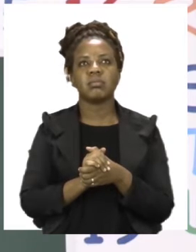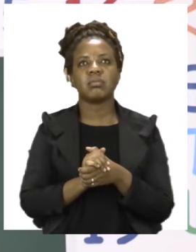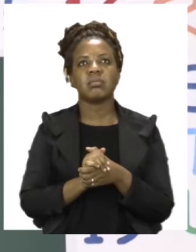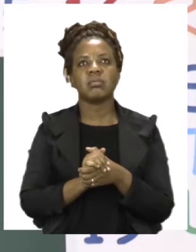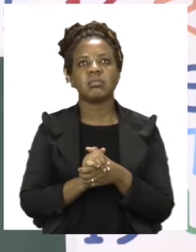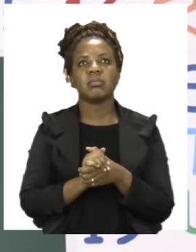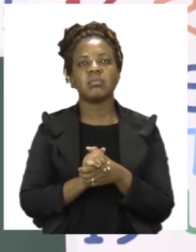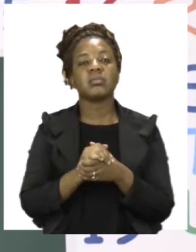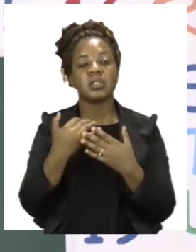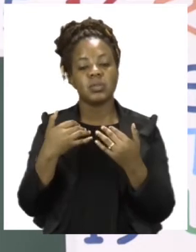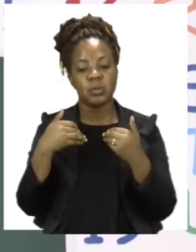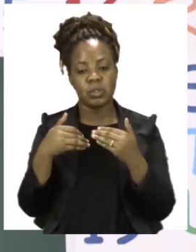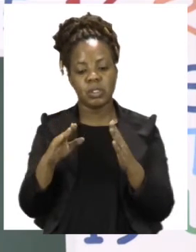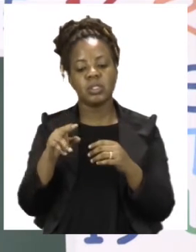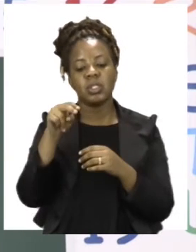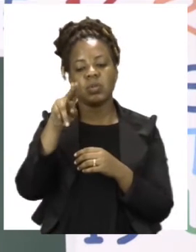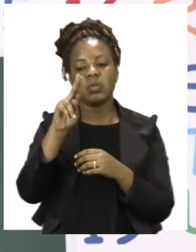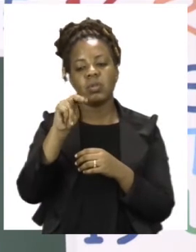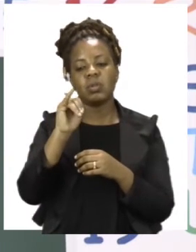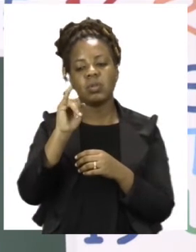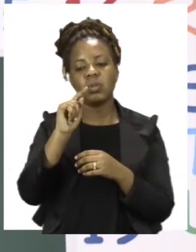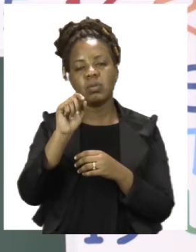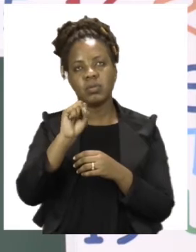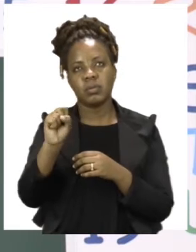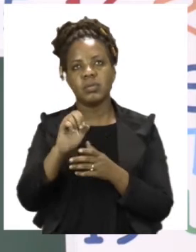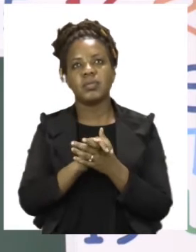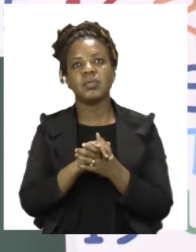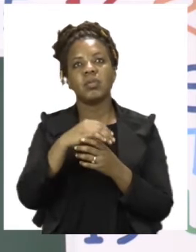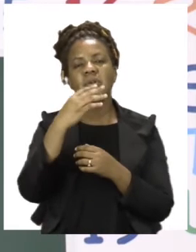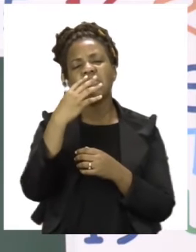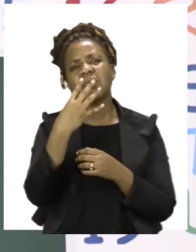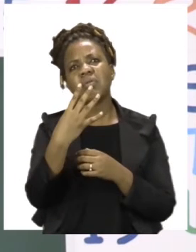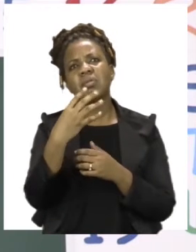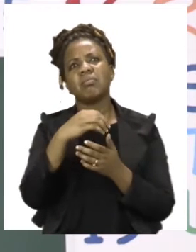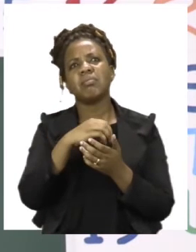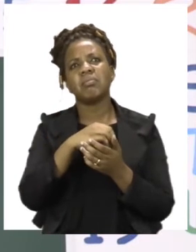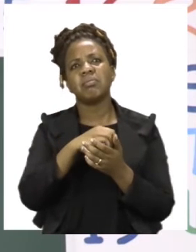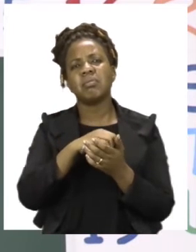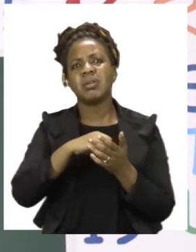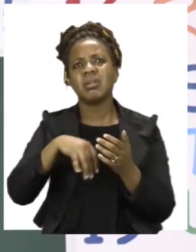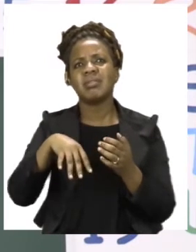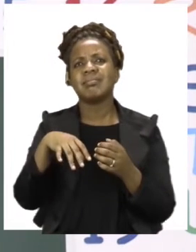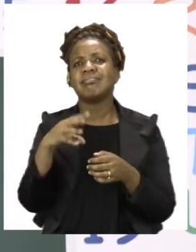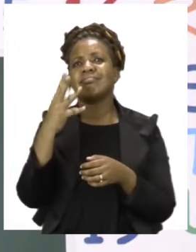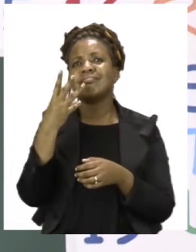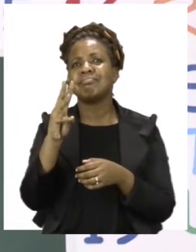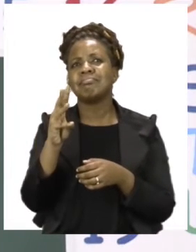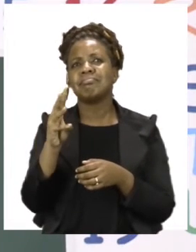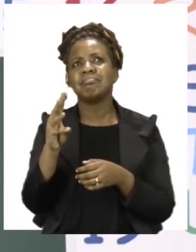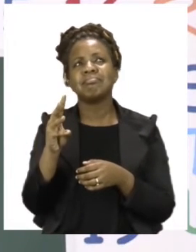down by starting with Mrs. Units. We say 4 minus